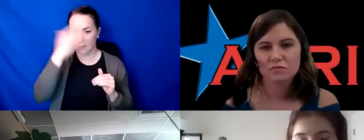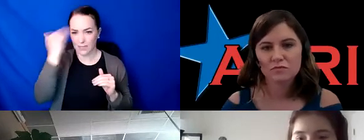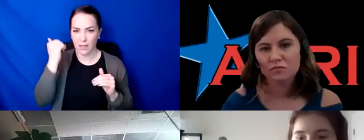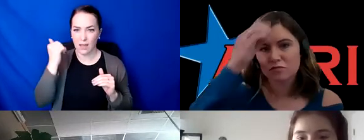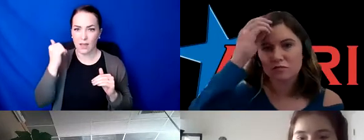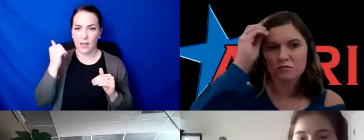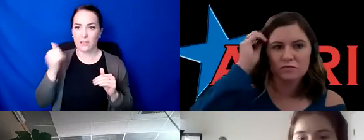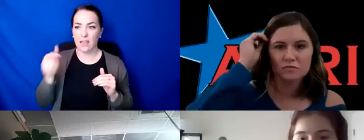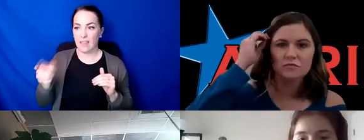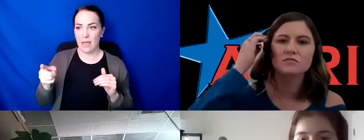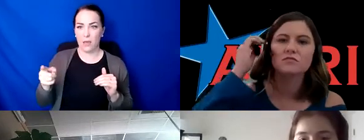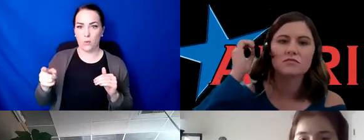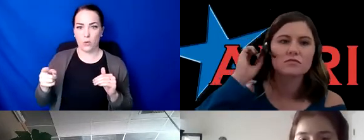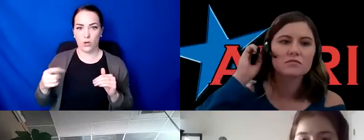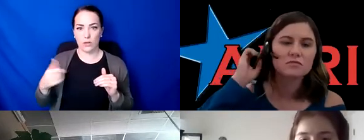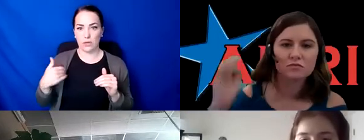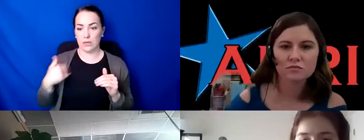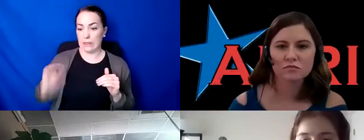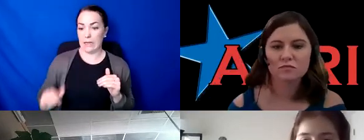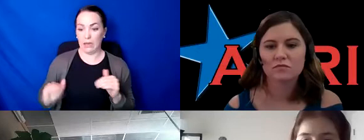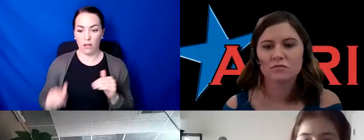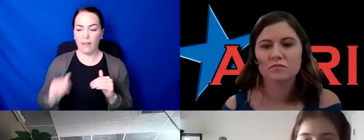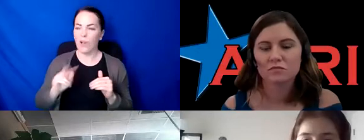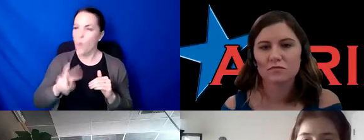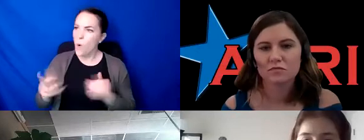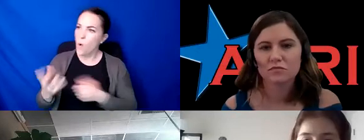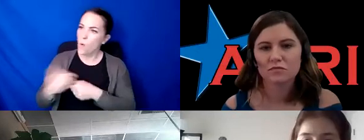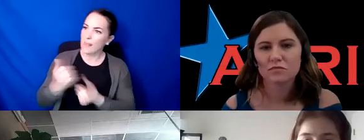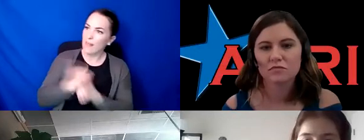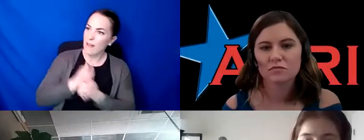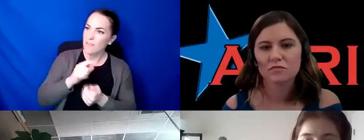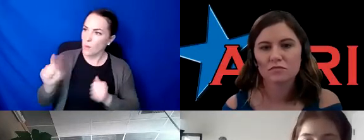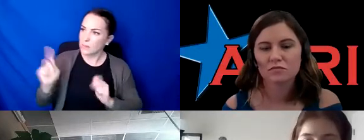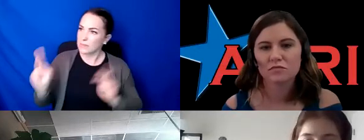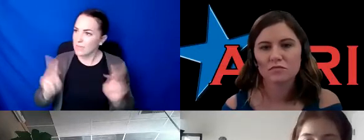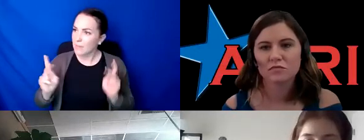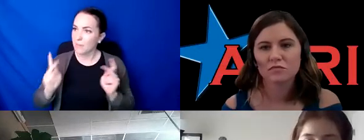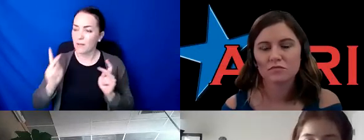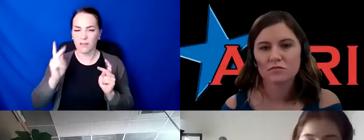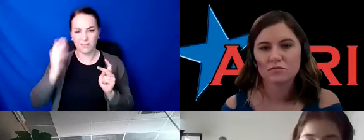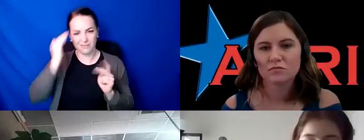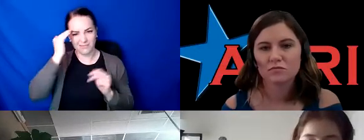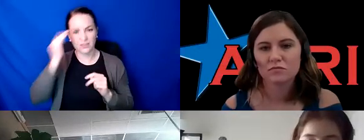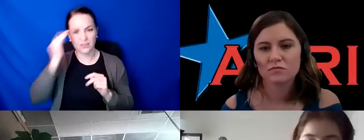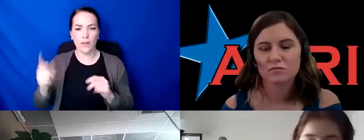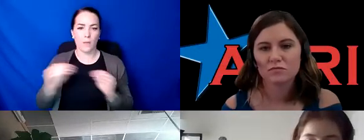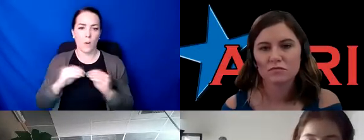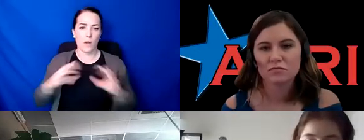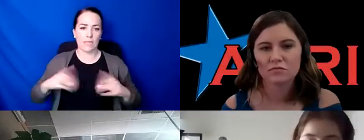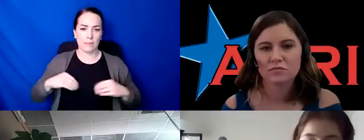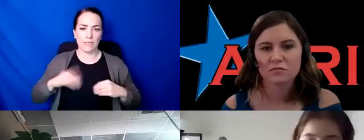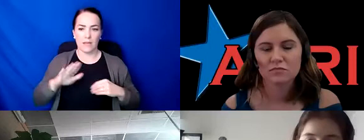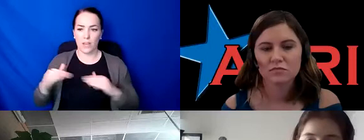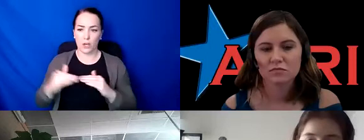really little, it's been a part of, oh, we love these people, like all the, you know, everything like that. So they're more accepting of their peers who